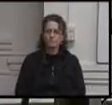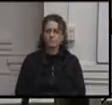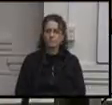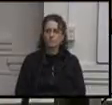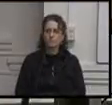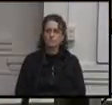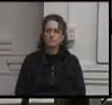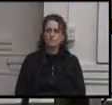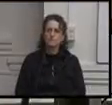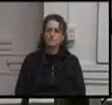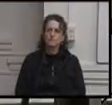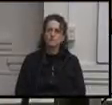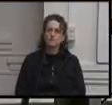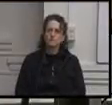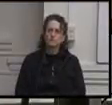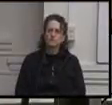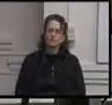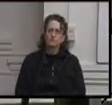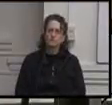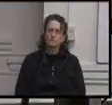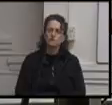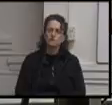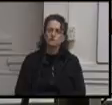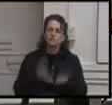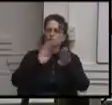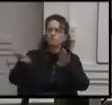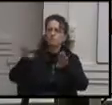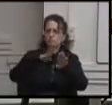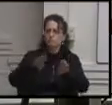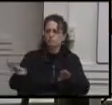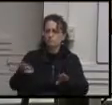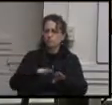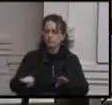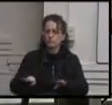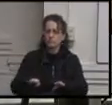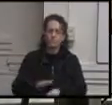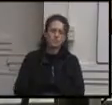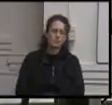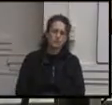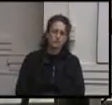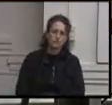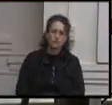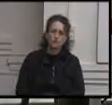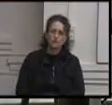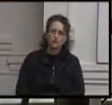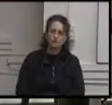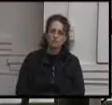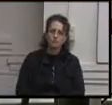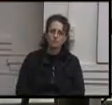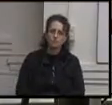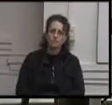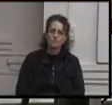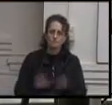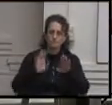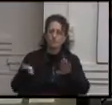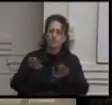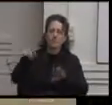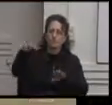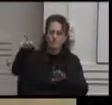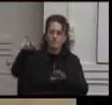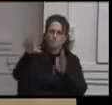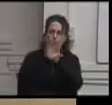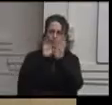The next project that we have completed. Pardon? So this is a picture of